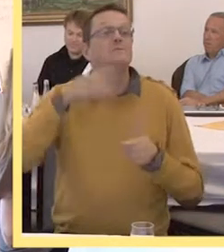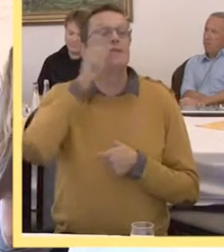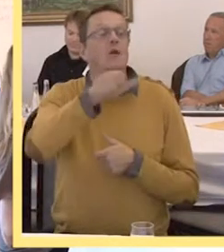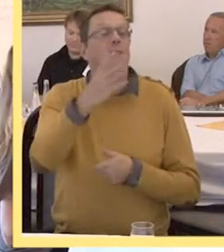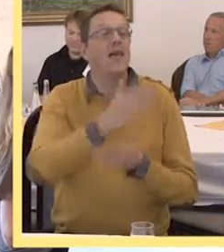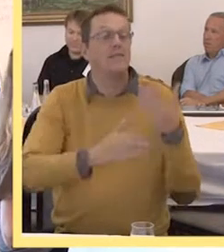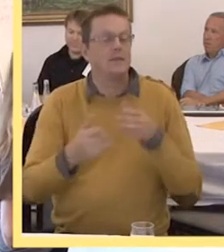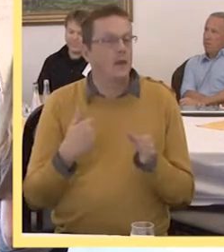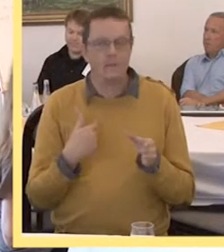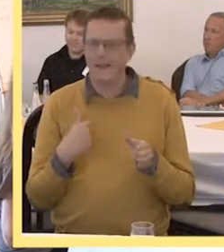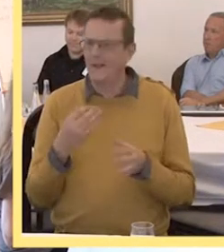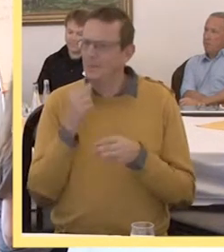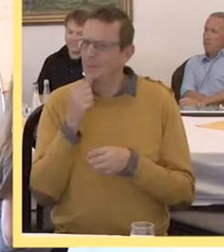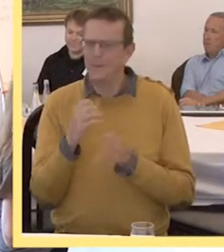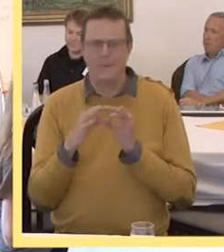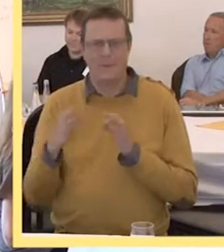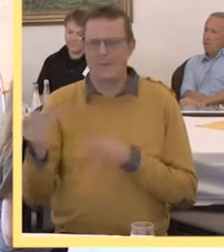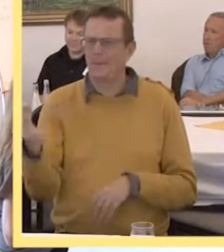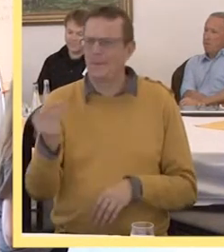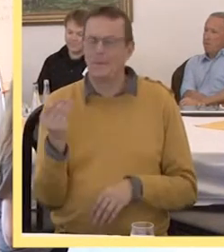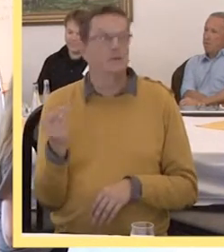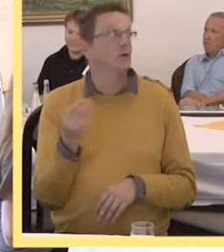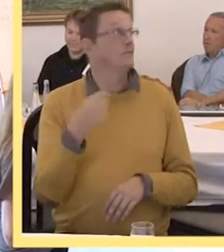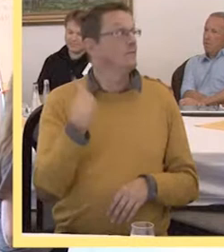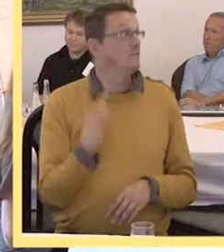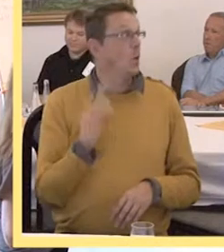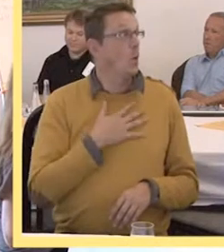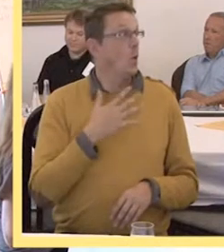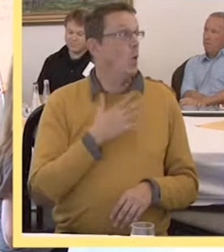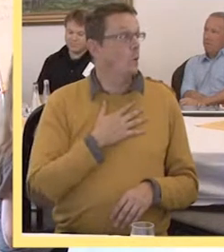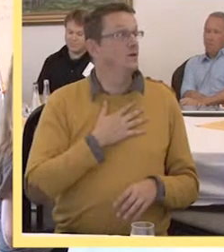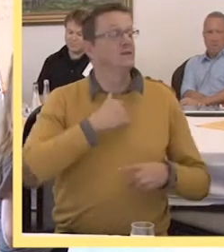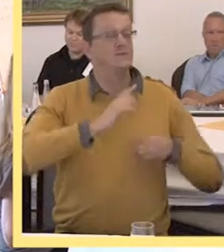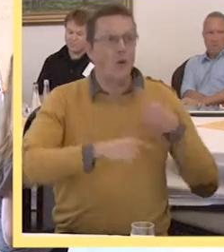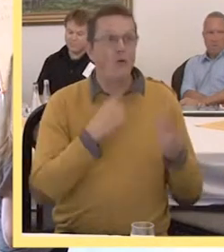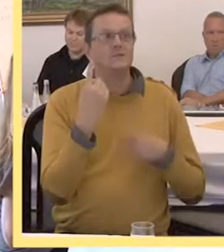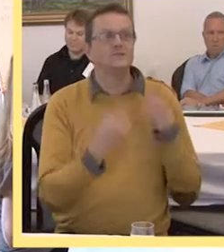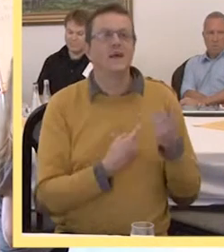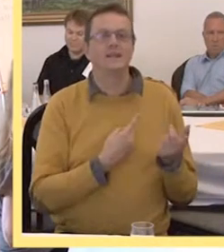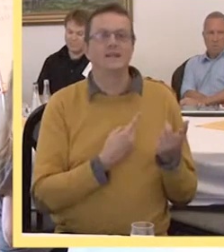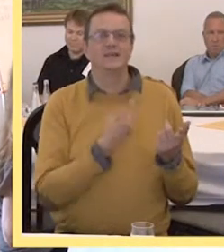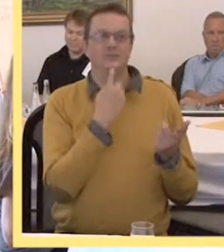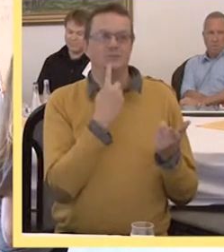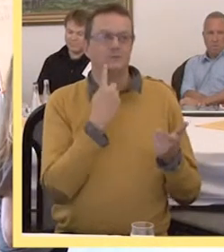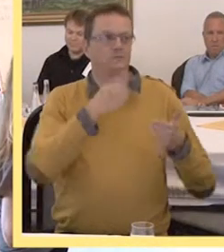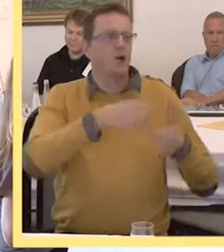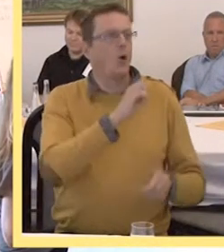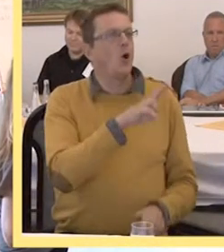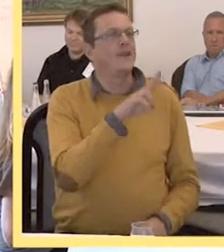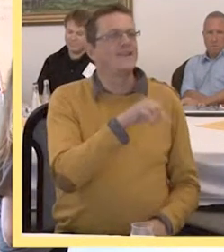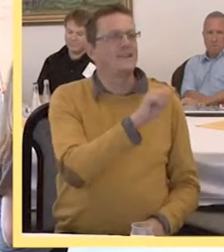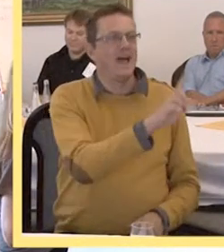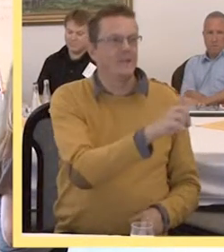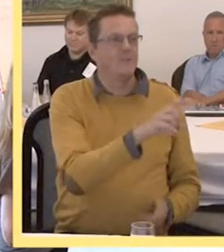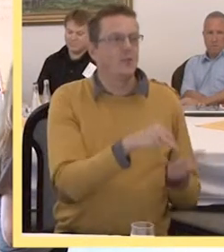So we hope that there will be still, or will continue, a connection with the EUNAD project